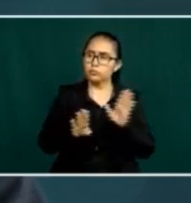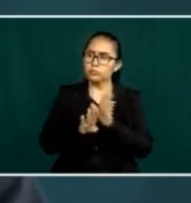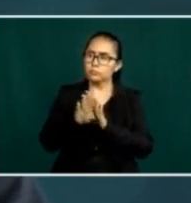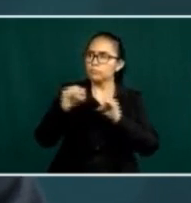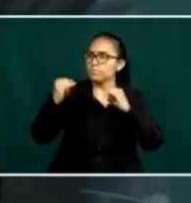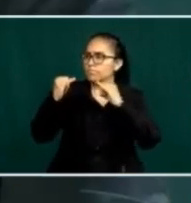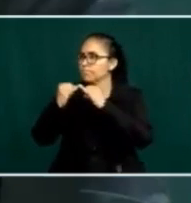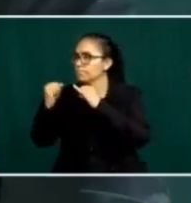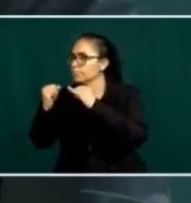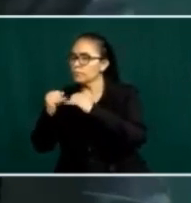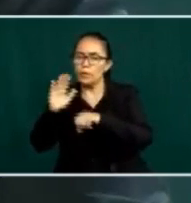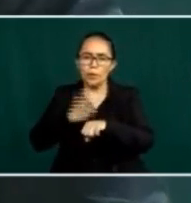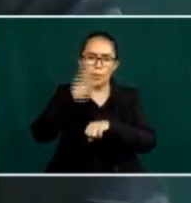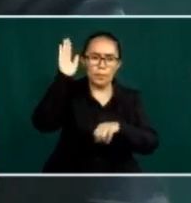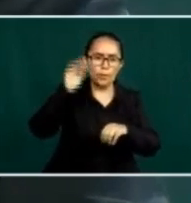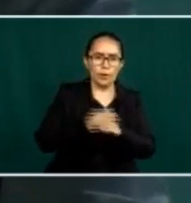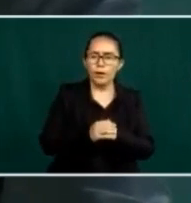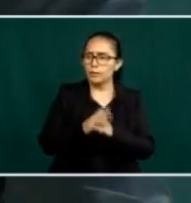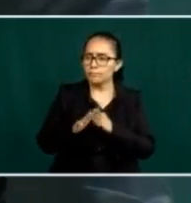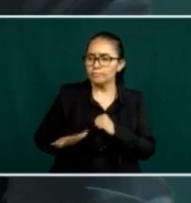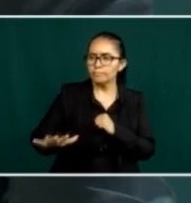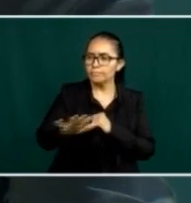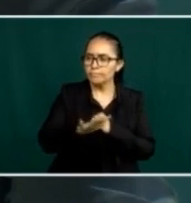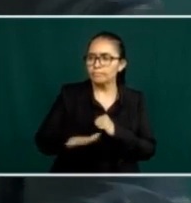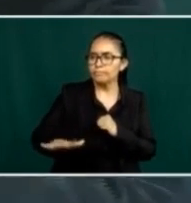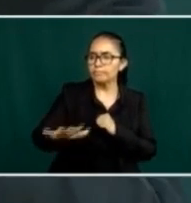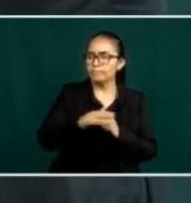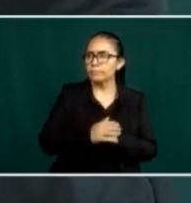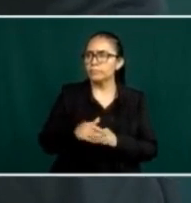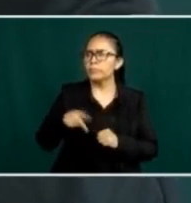there's more distribution of the wealth.